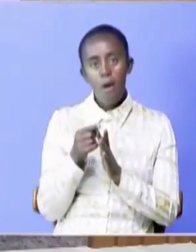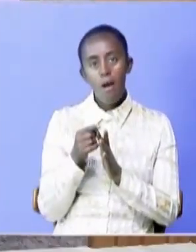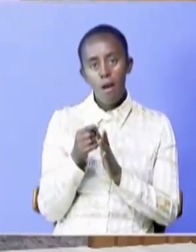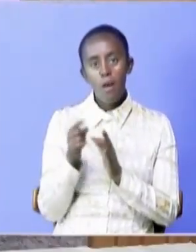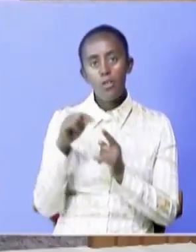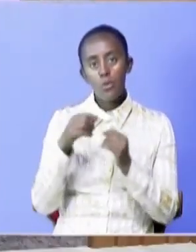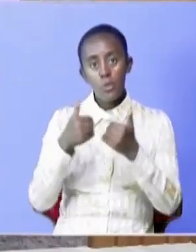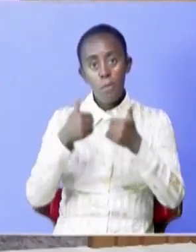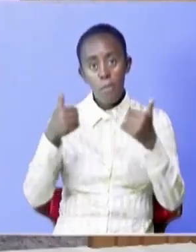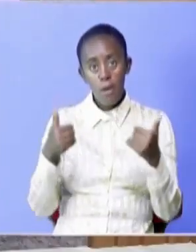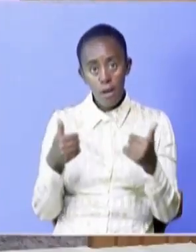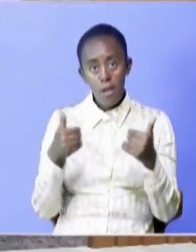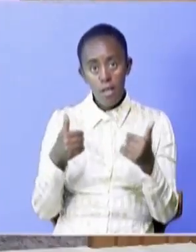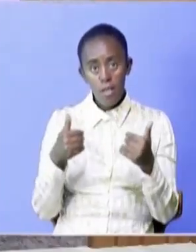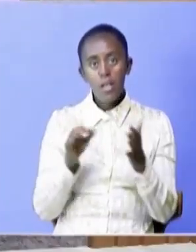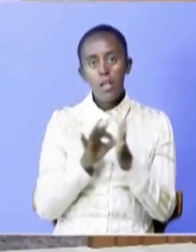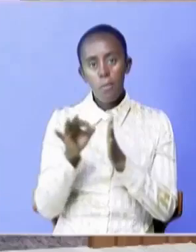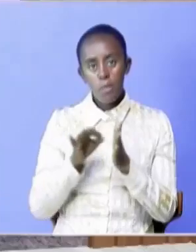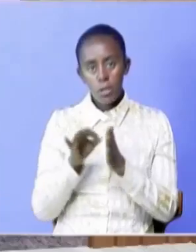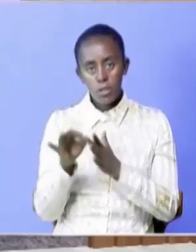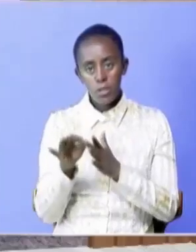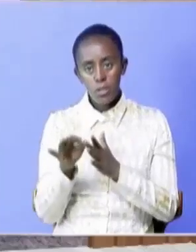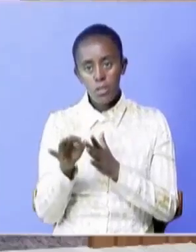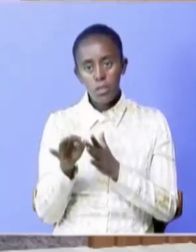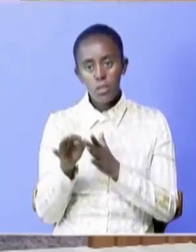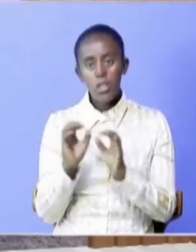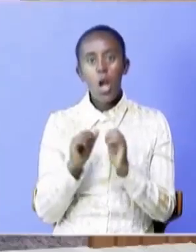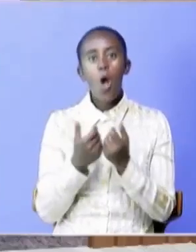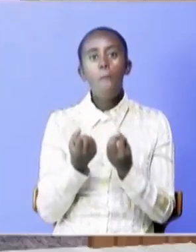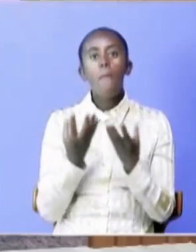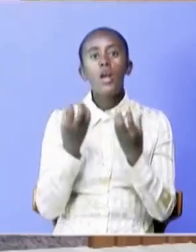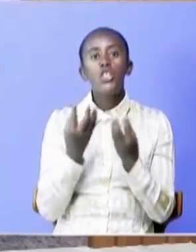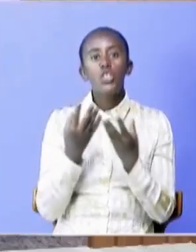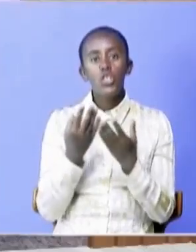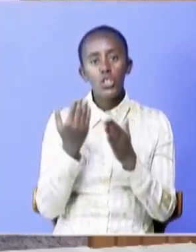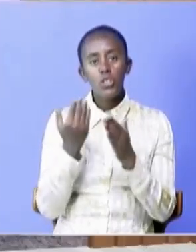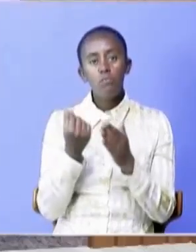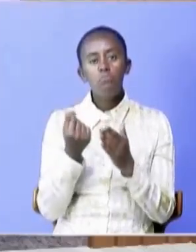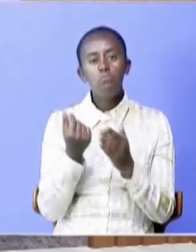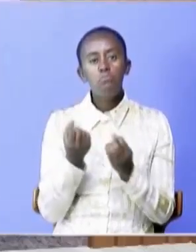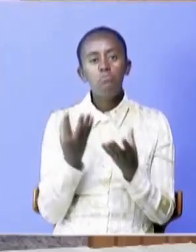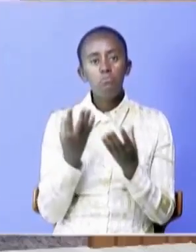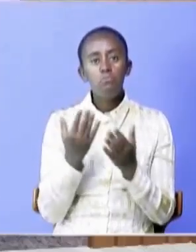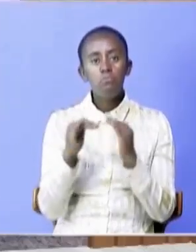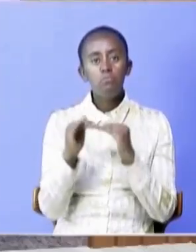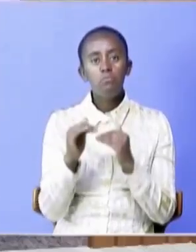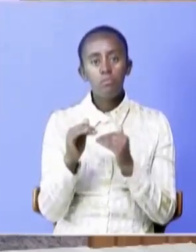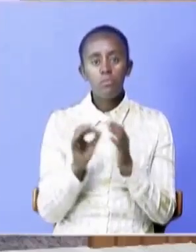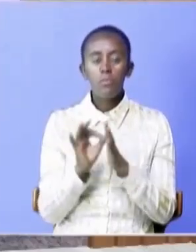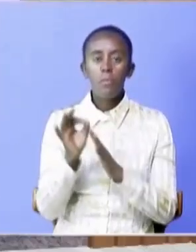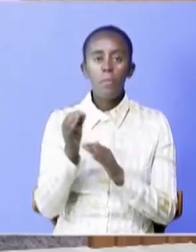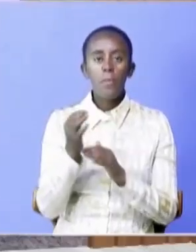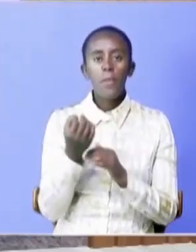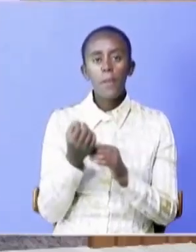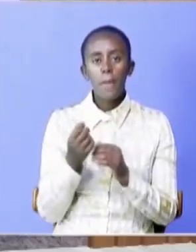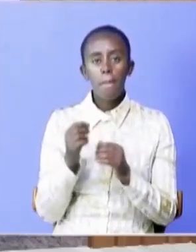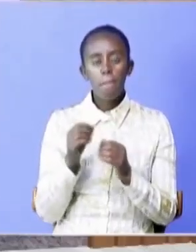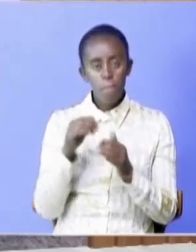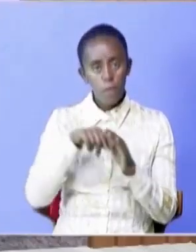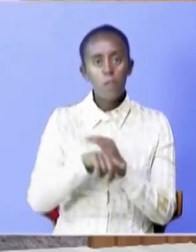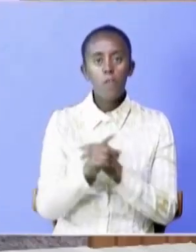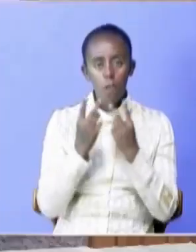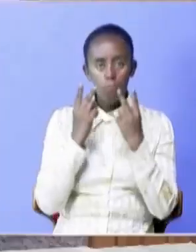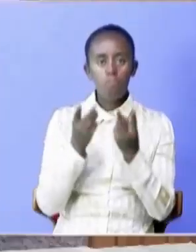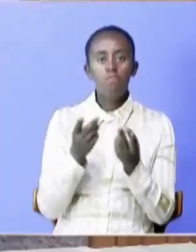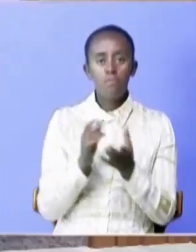to separate the numbers, to see how much the amount of the number is. And we'll talk about it in detail later